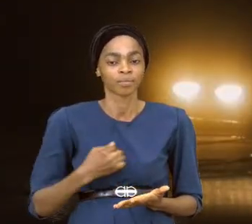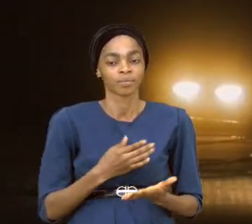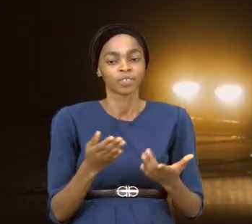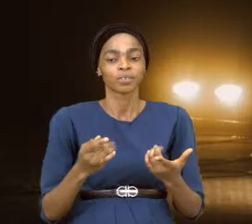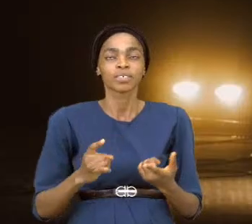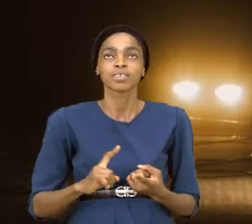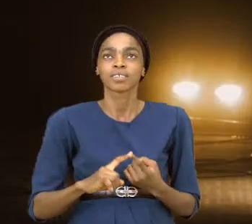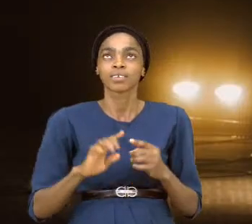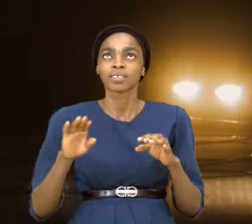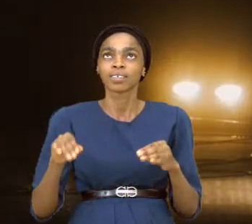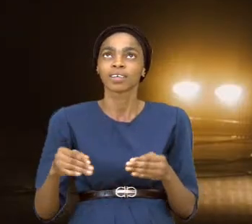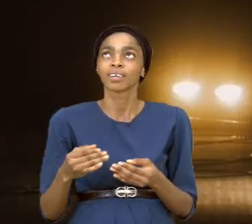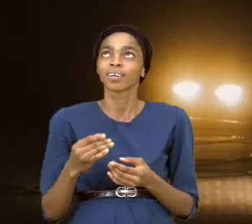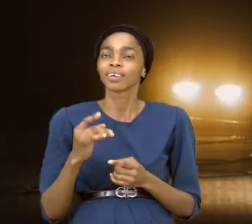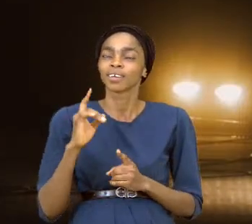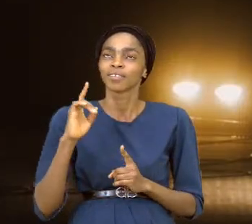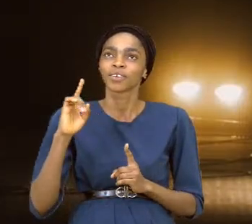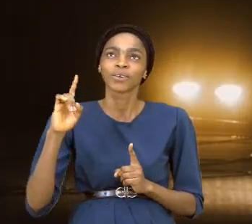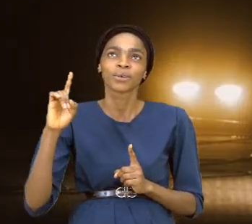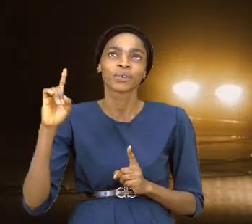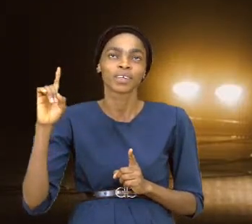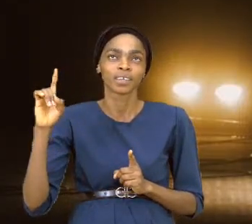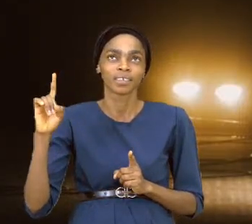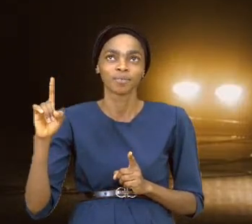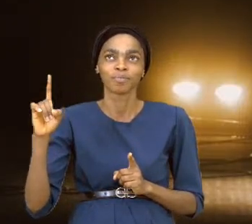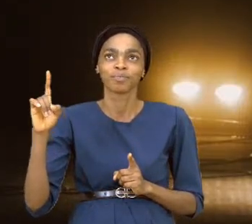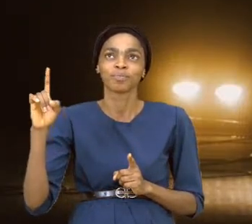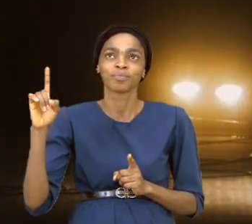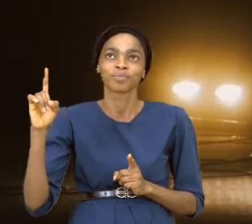We want to give you